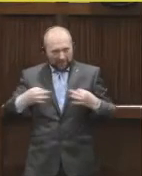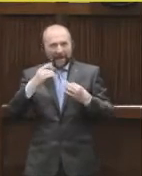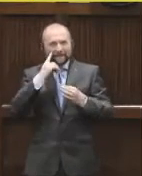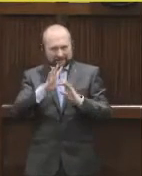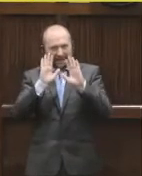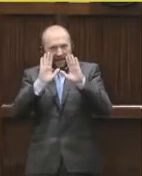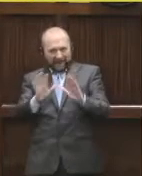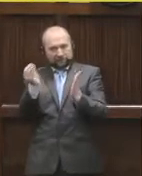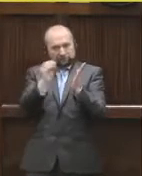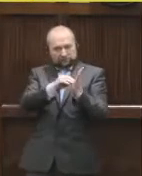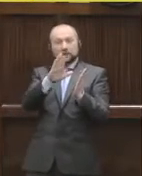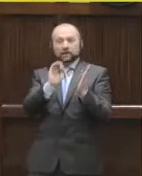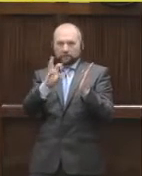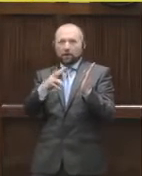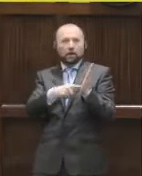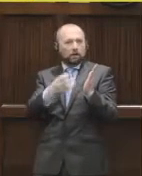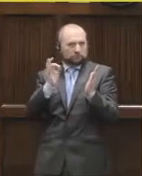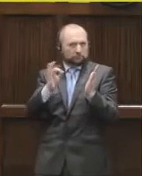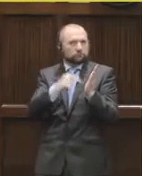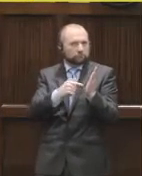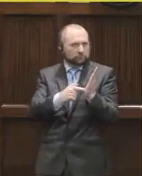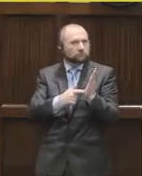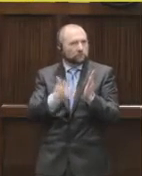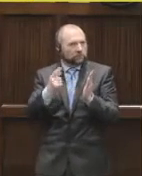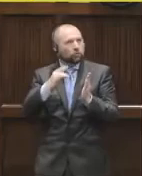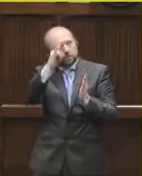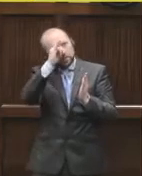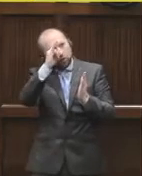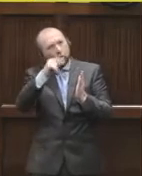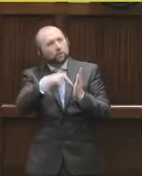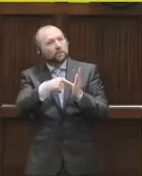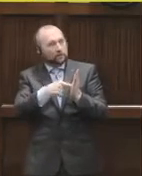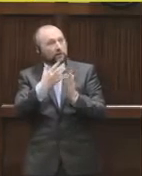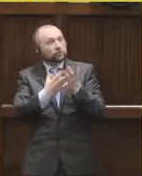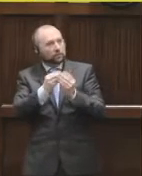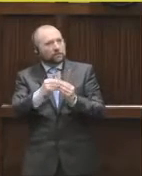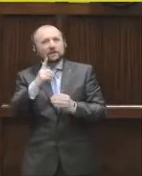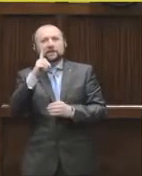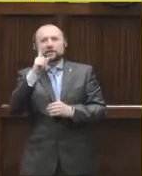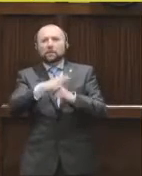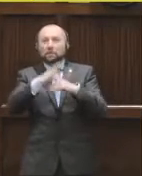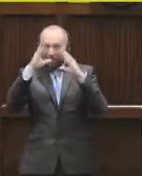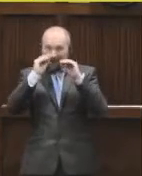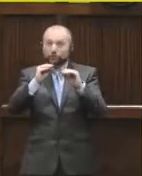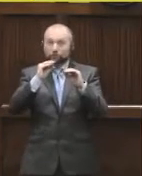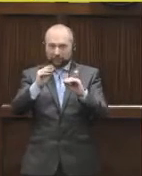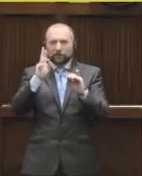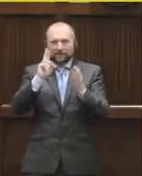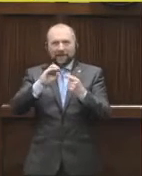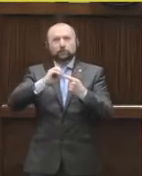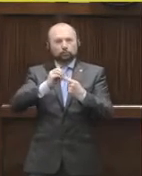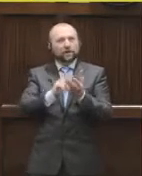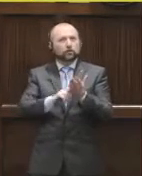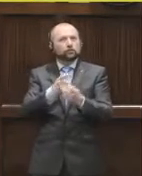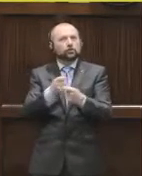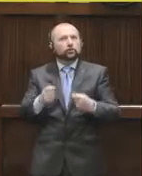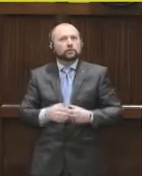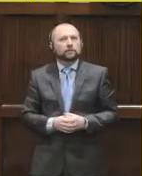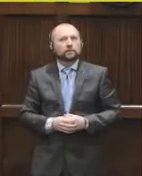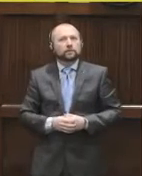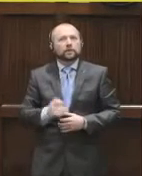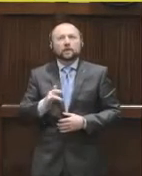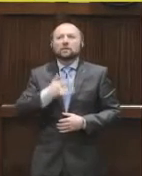is introduced in the bill, and hopefully that is something that the Department of Education can also aim for. I think the Department of